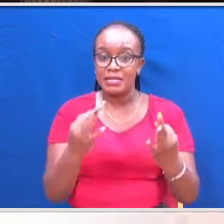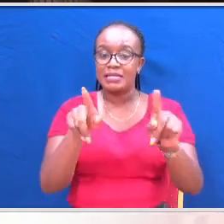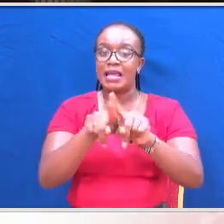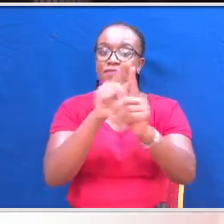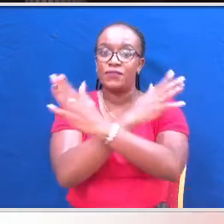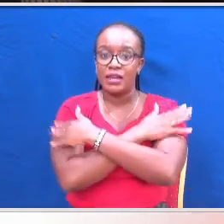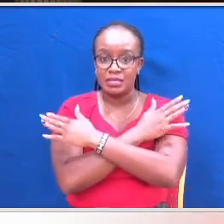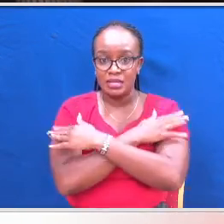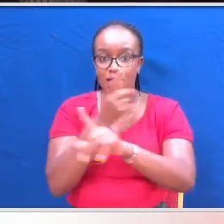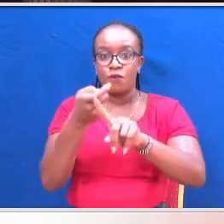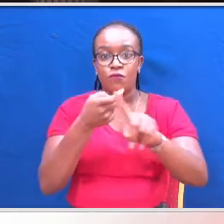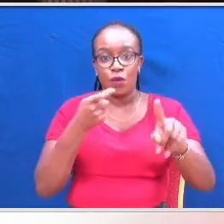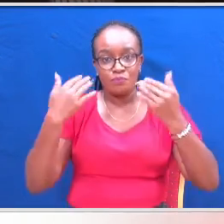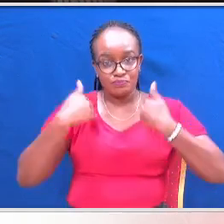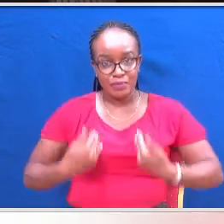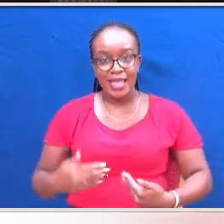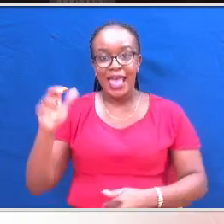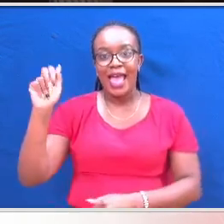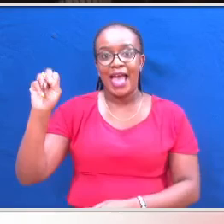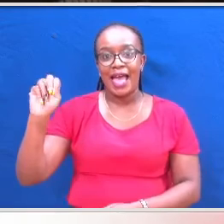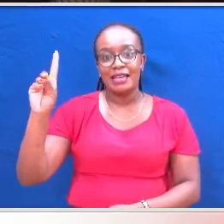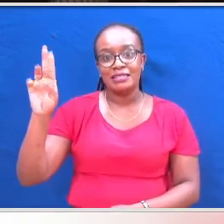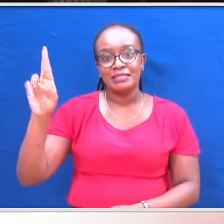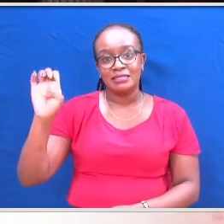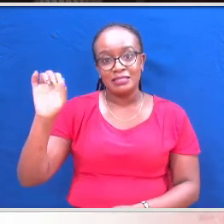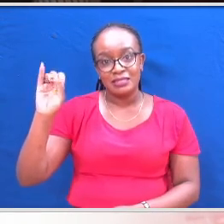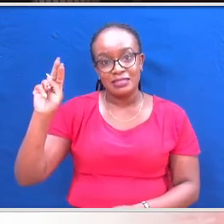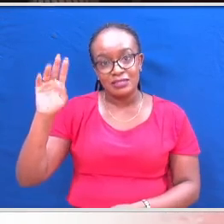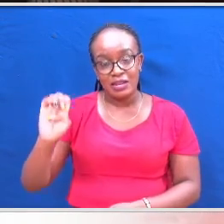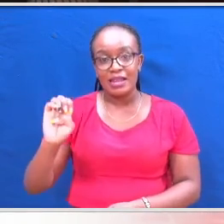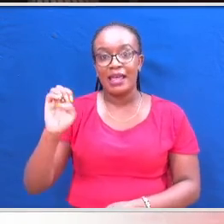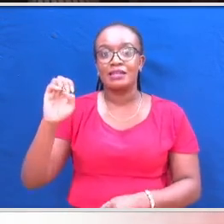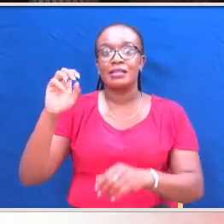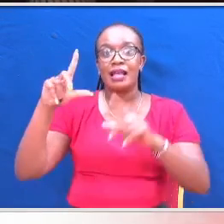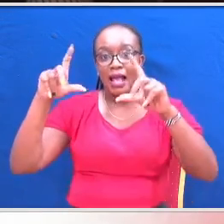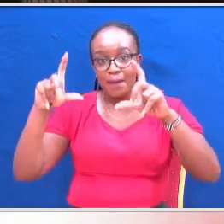friends. From me, Andrin Kilemi, and my camera person, Marion Chebet,